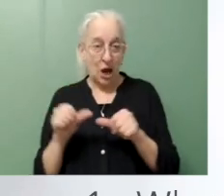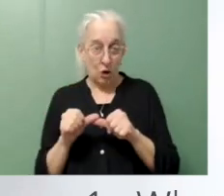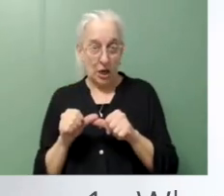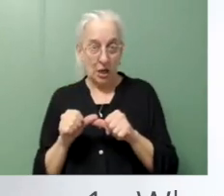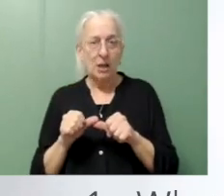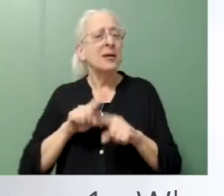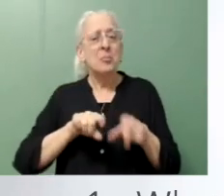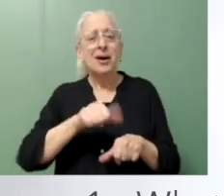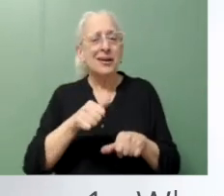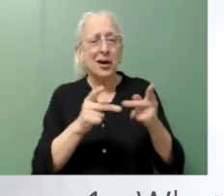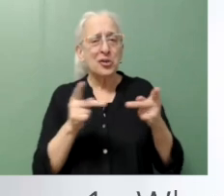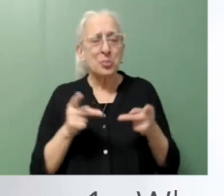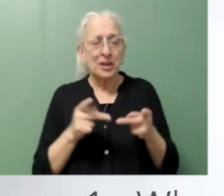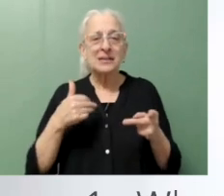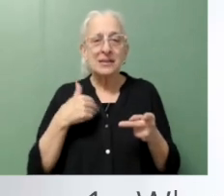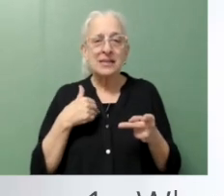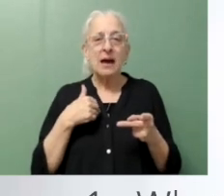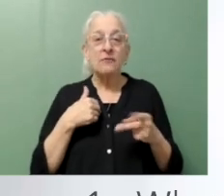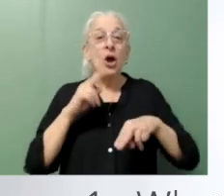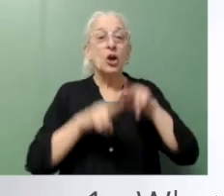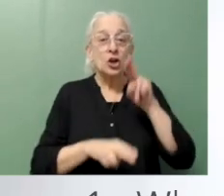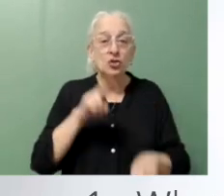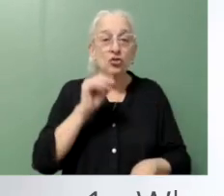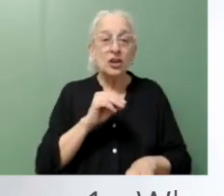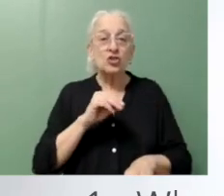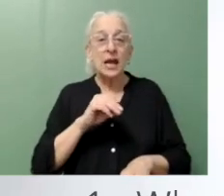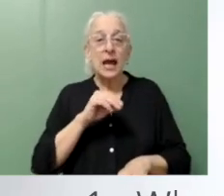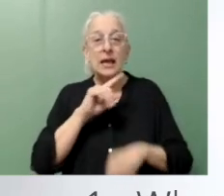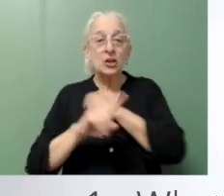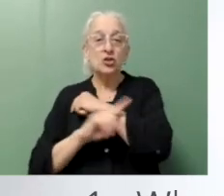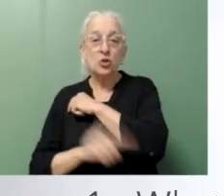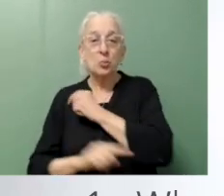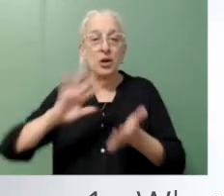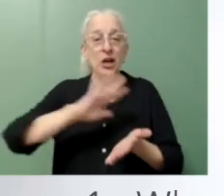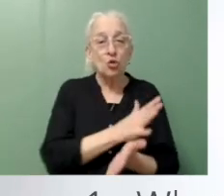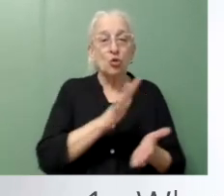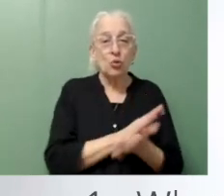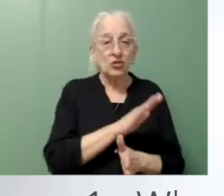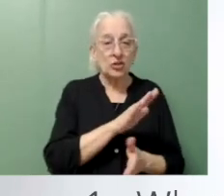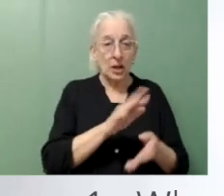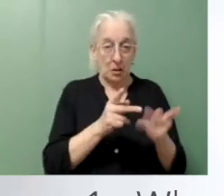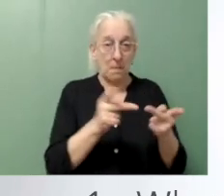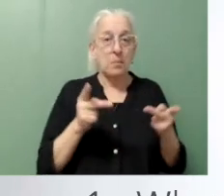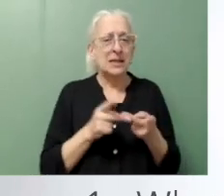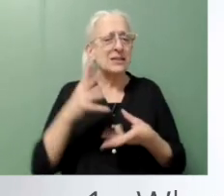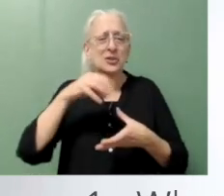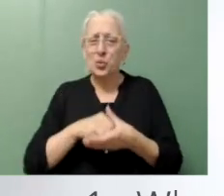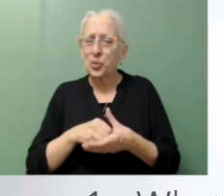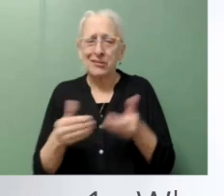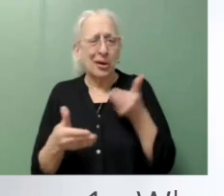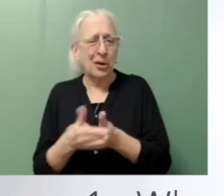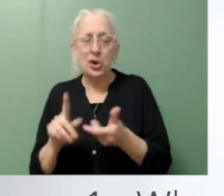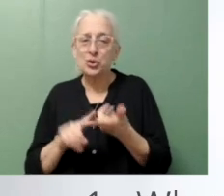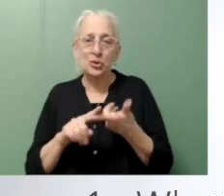and demolition debris crushing facility within 30 feet from a single family housing. And there is Mhm. lots